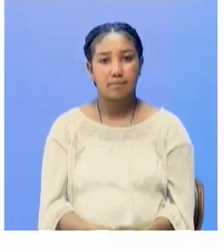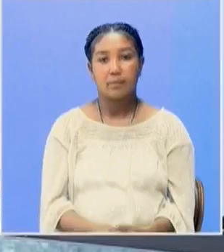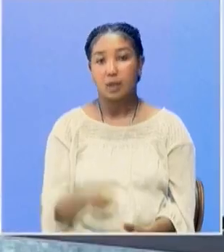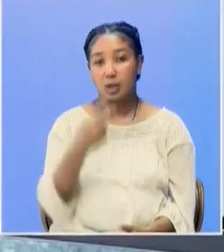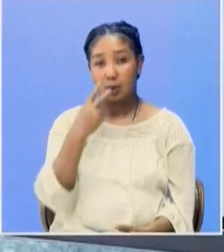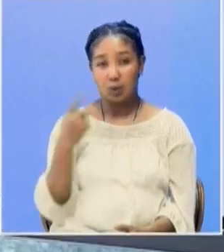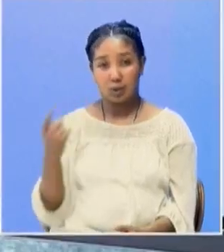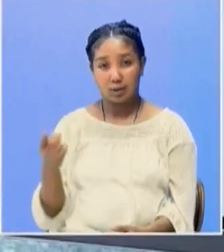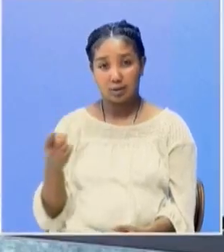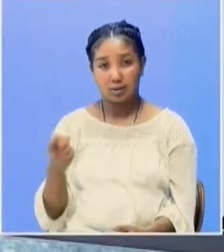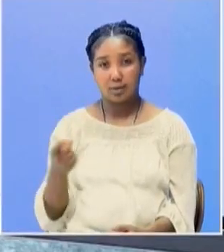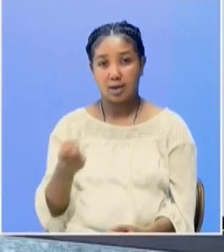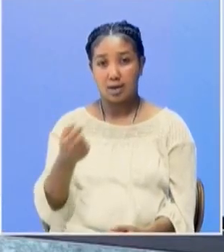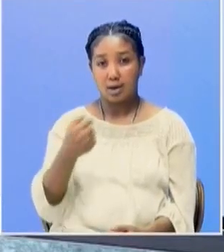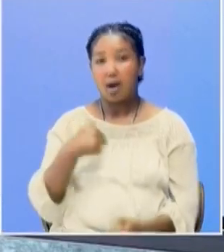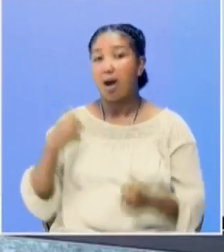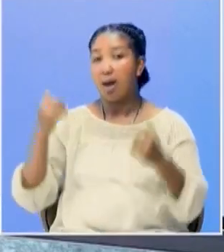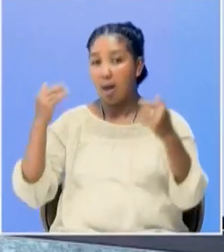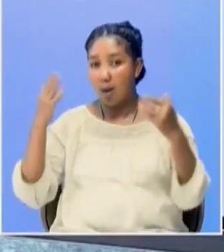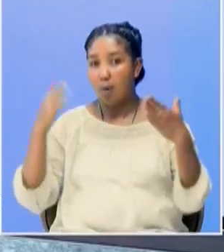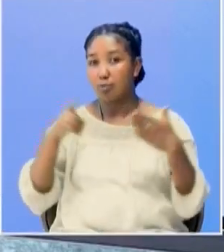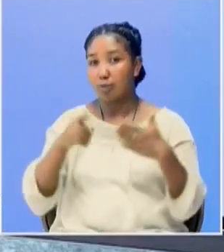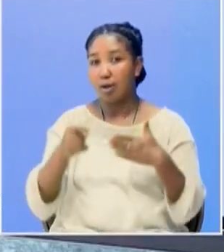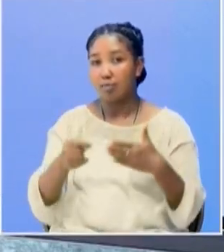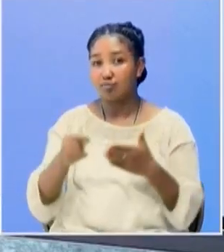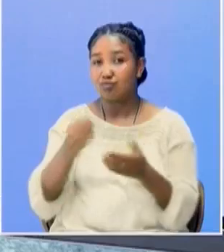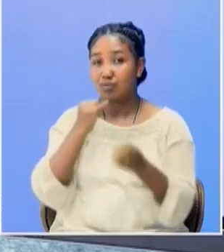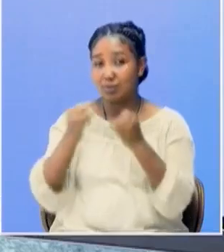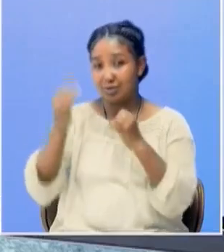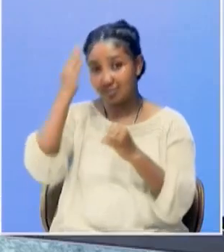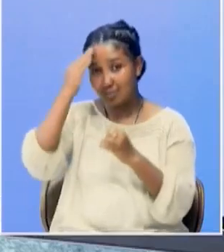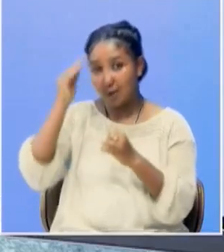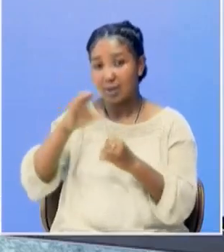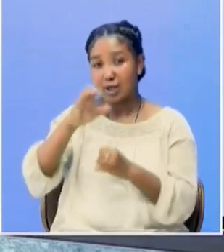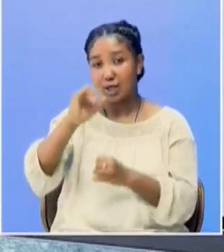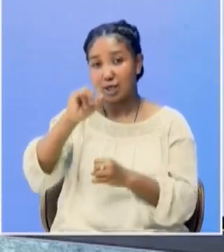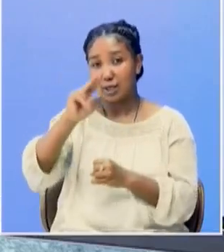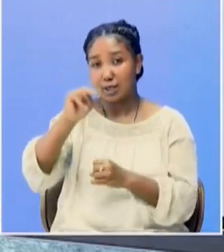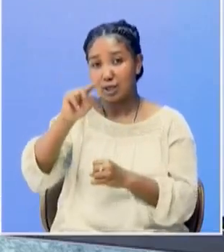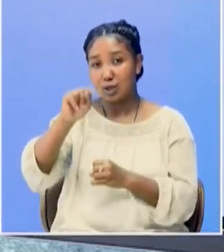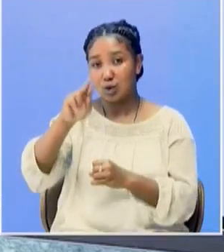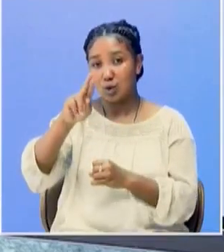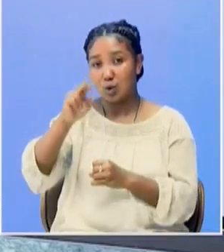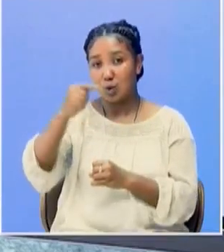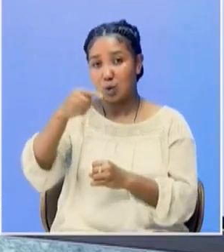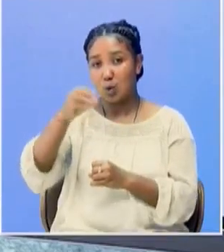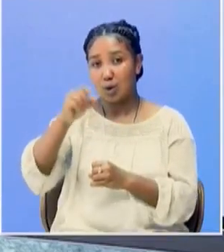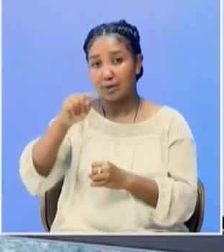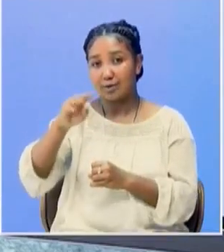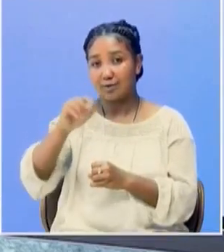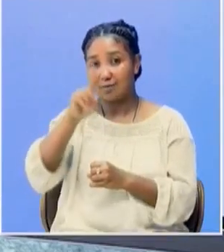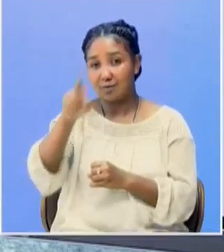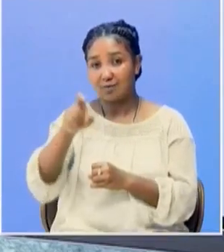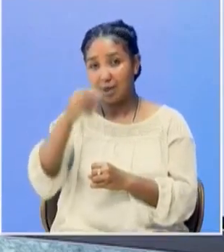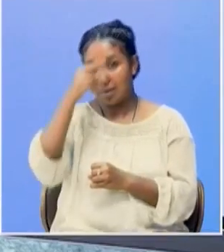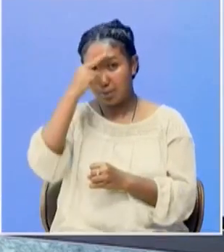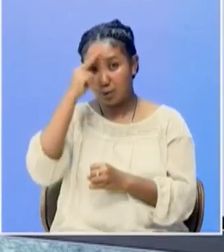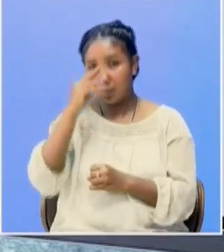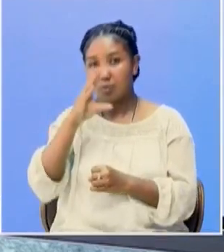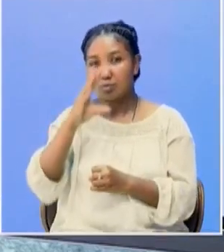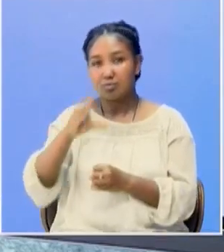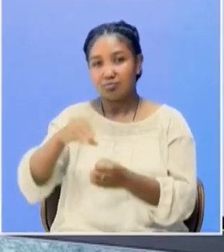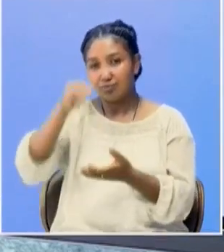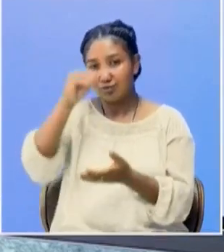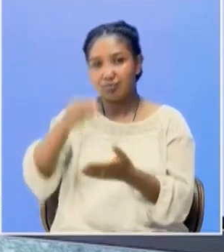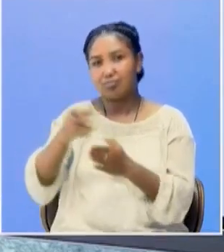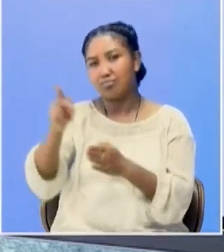Look, I hope you have some information about interrogative because we talked about this